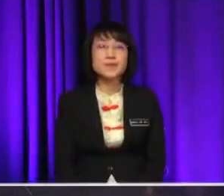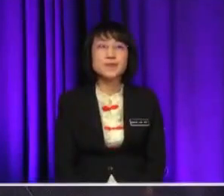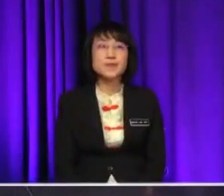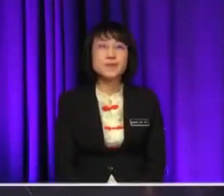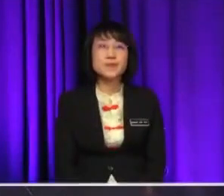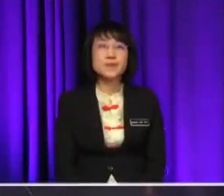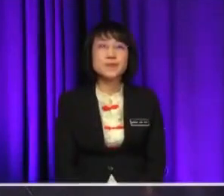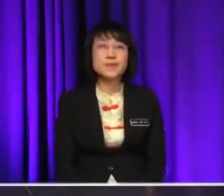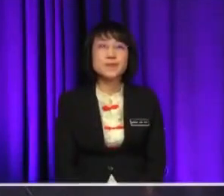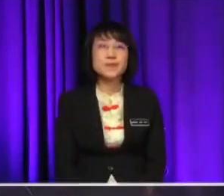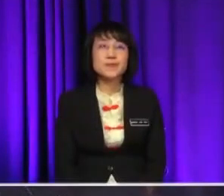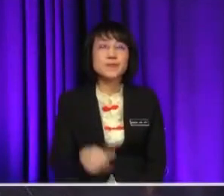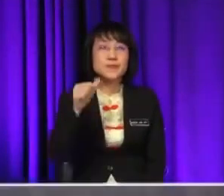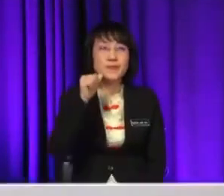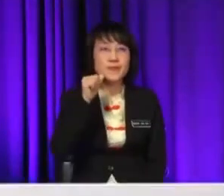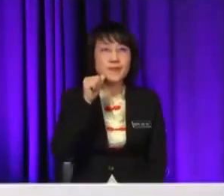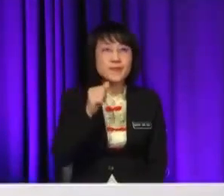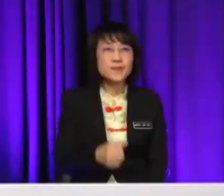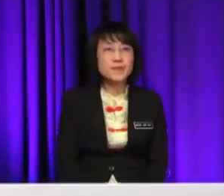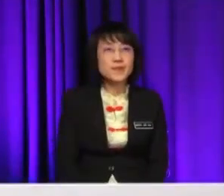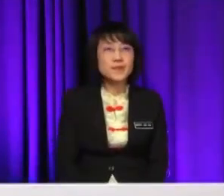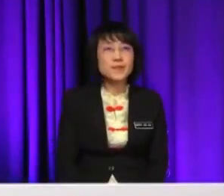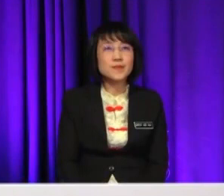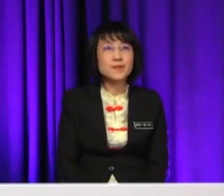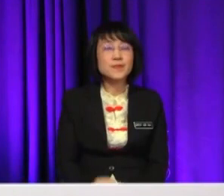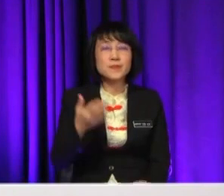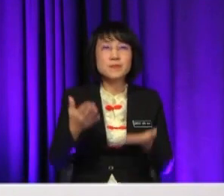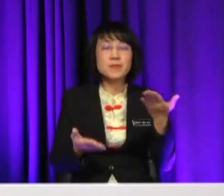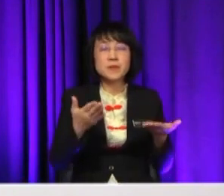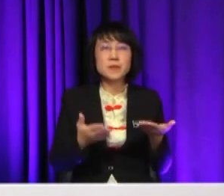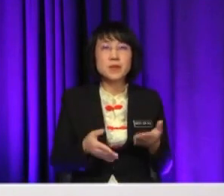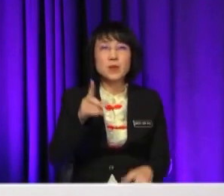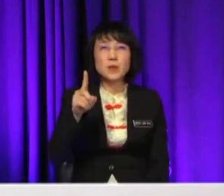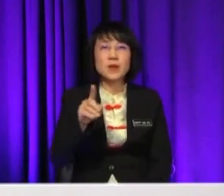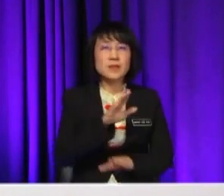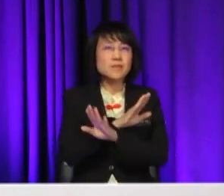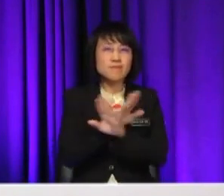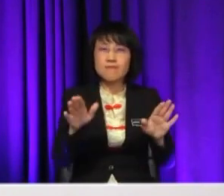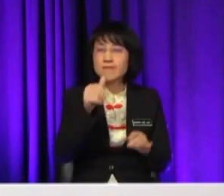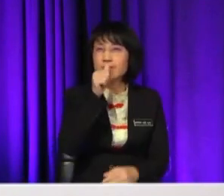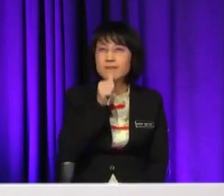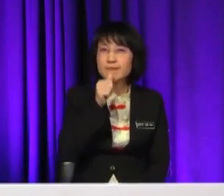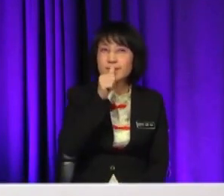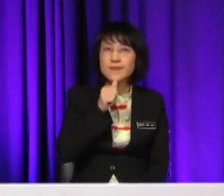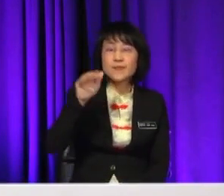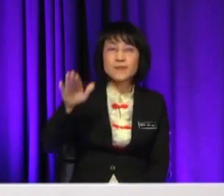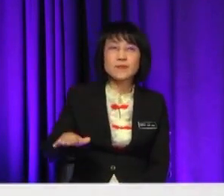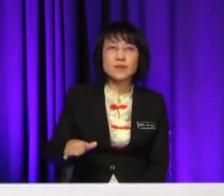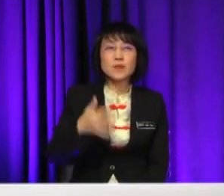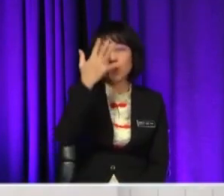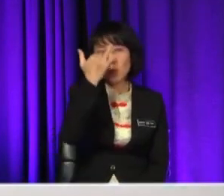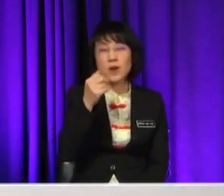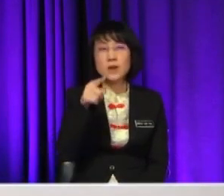Yes, Aisha. Maybe an impatient child, Okay, impatient child. Why do you say impatient